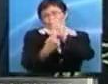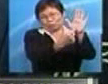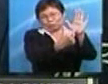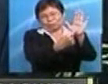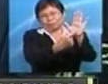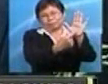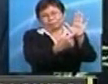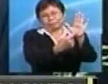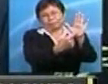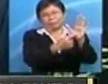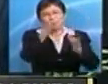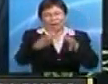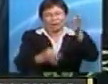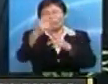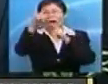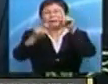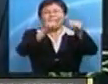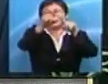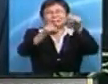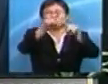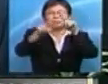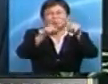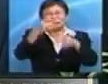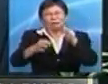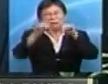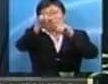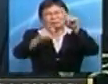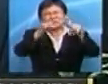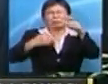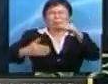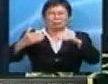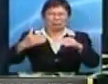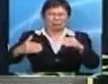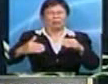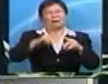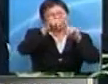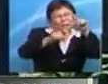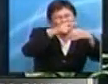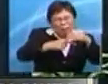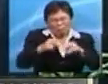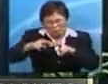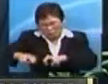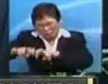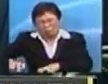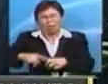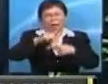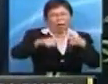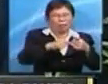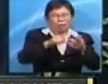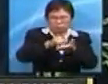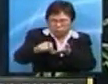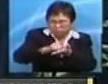So basically, if you're asking for questions, which is part and parcel of investigations, talking about